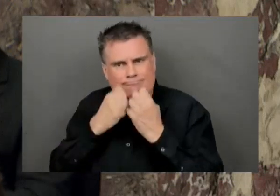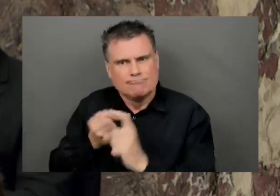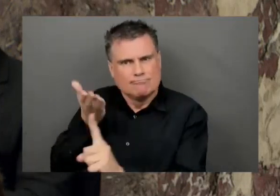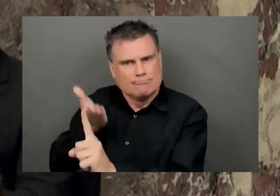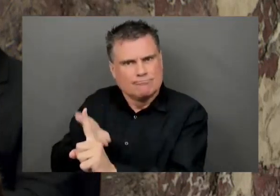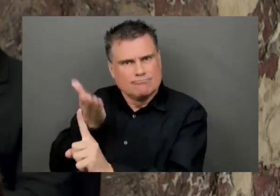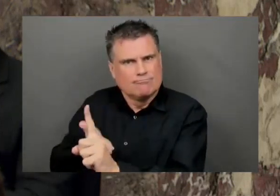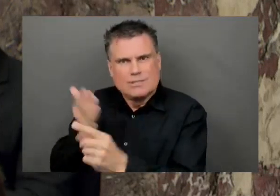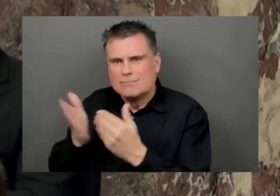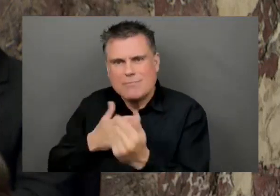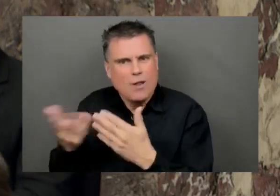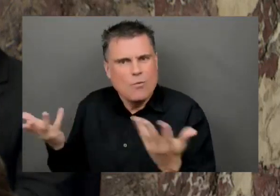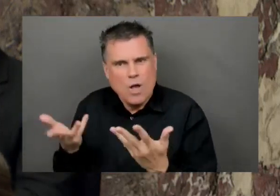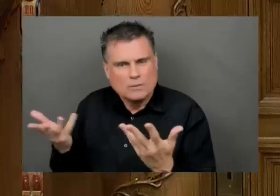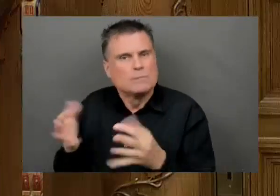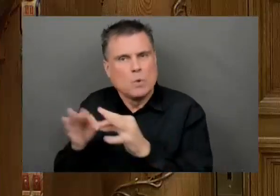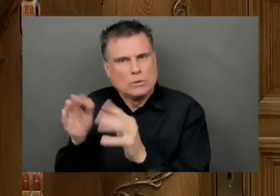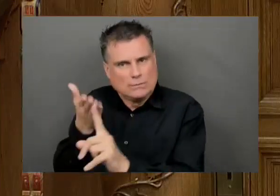to everybody.